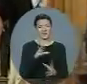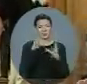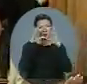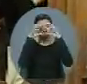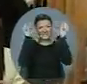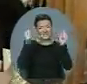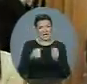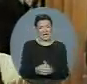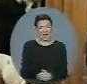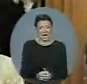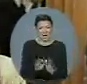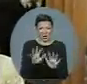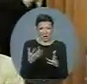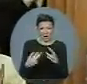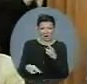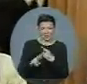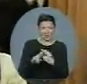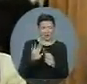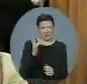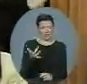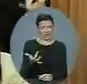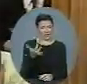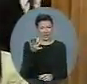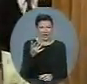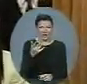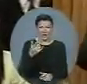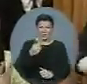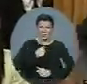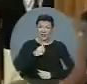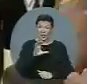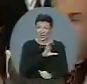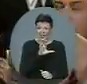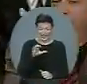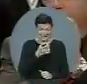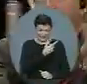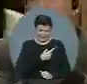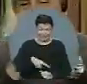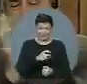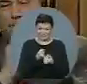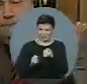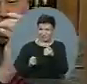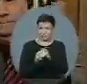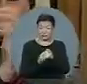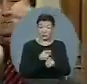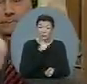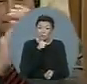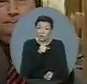troops. Everybody in this House support the troops. Absolument.